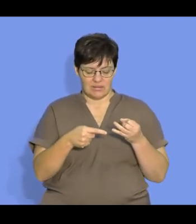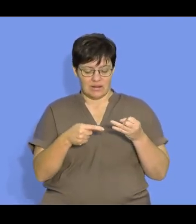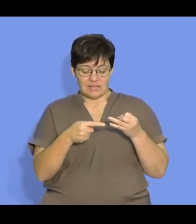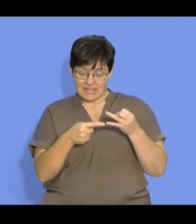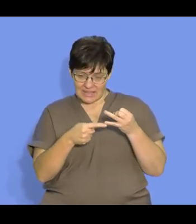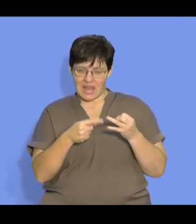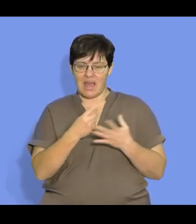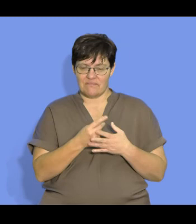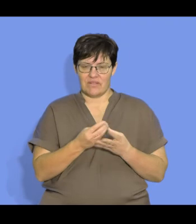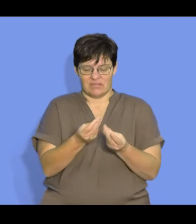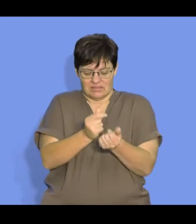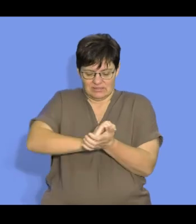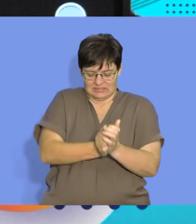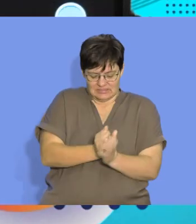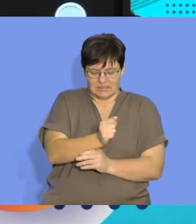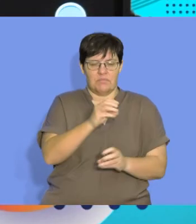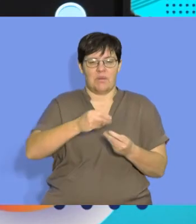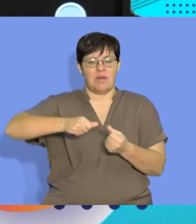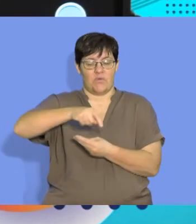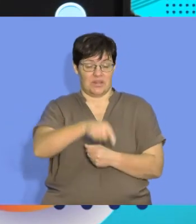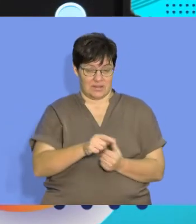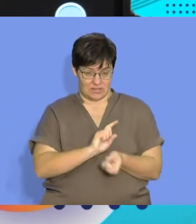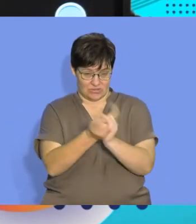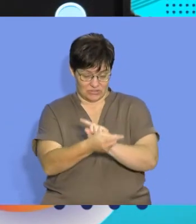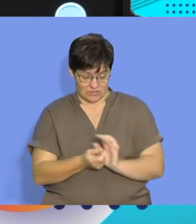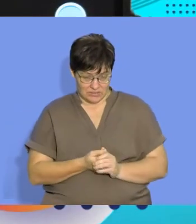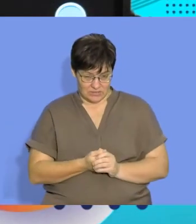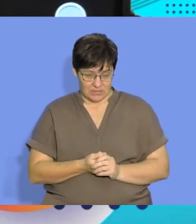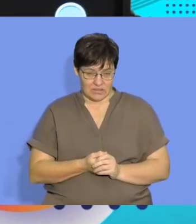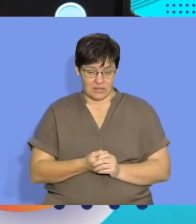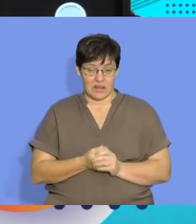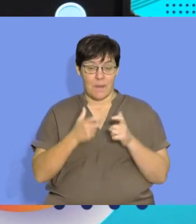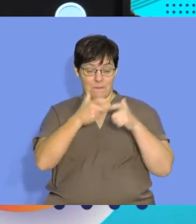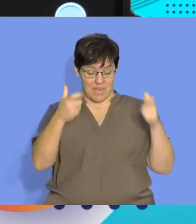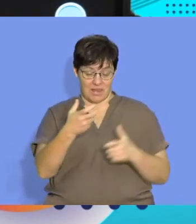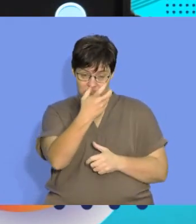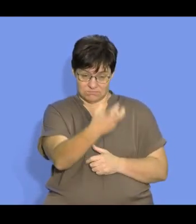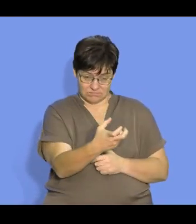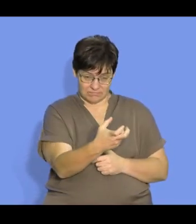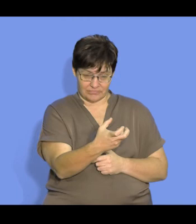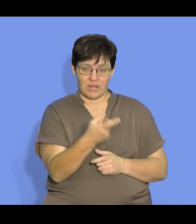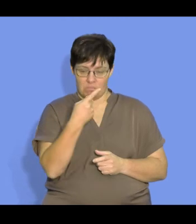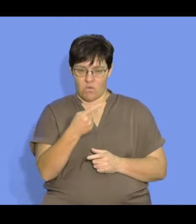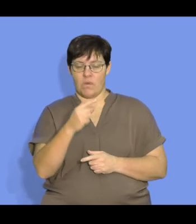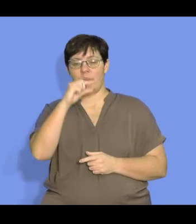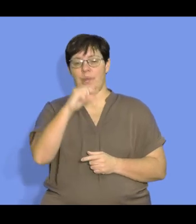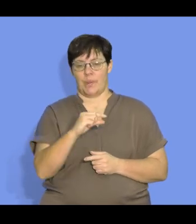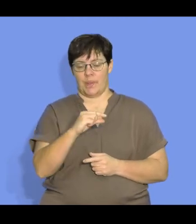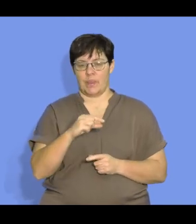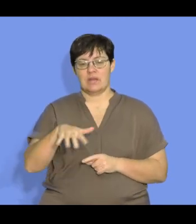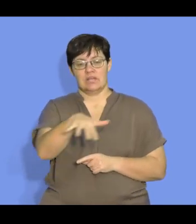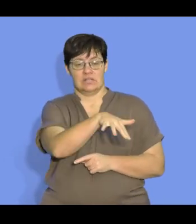lump finer into powder. Remember, the bigger the lump looks, the smaller the surface